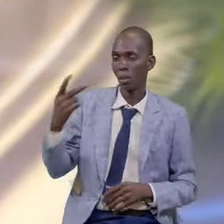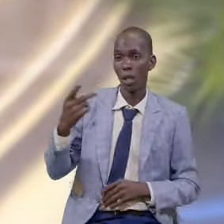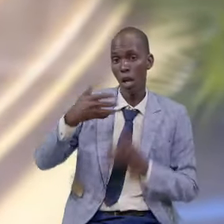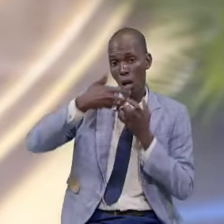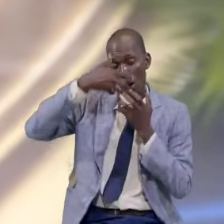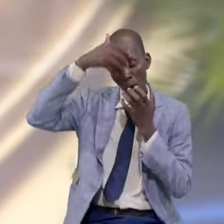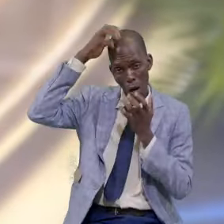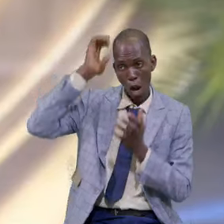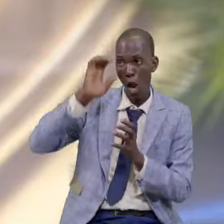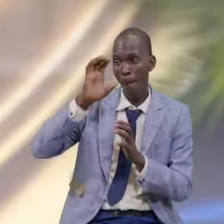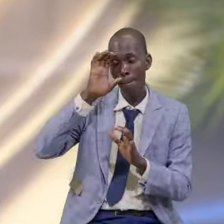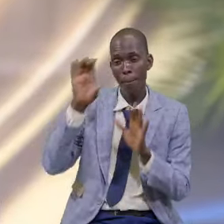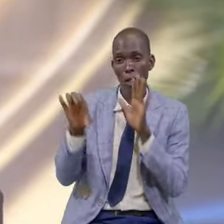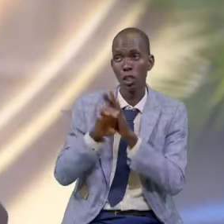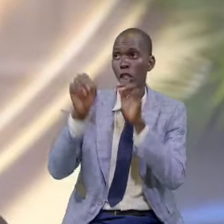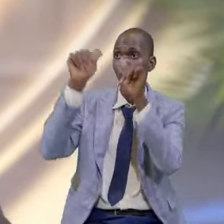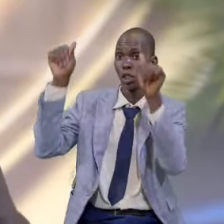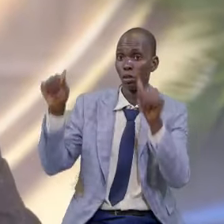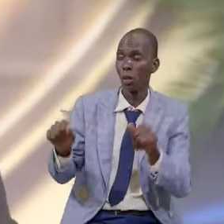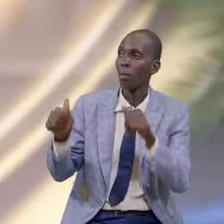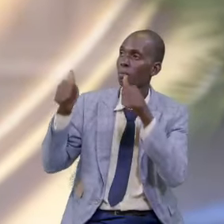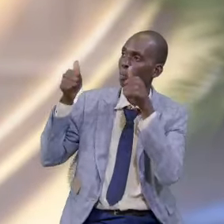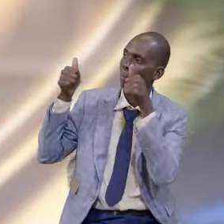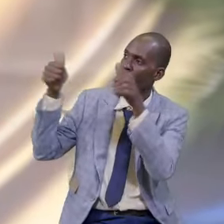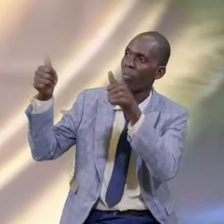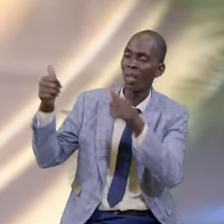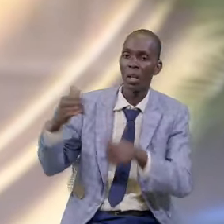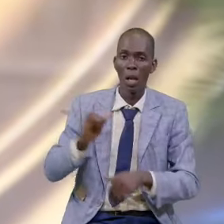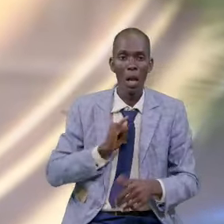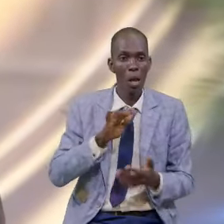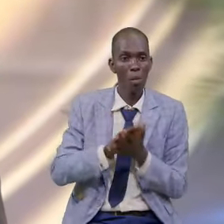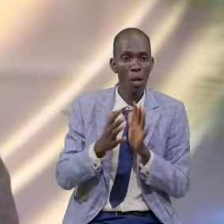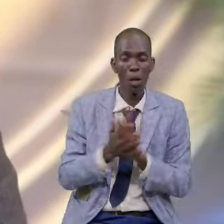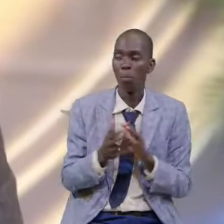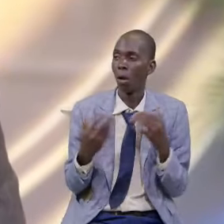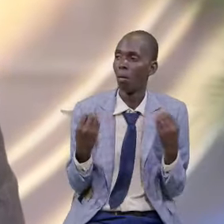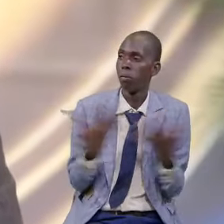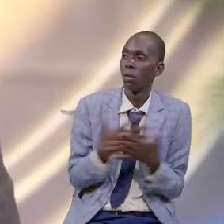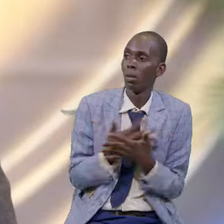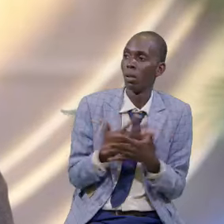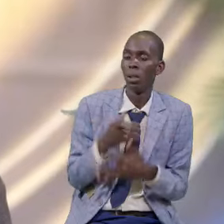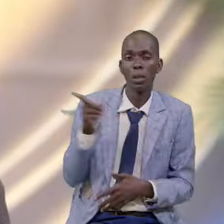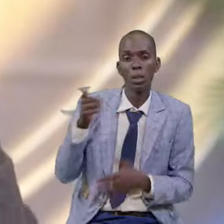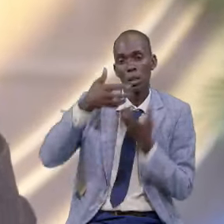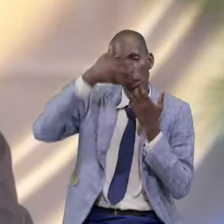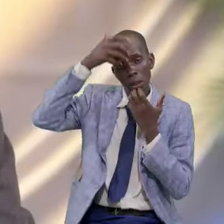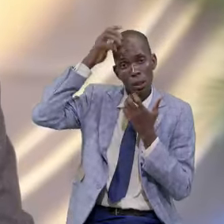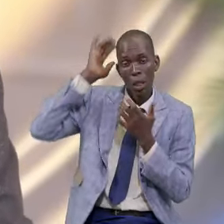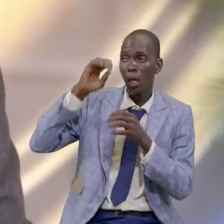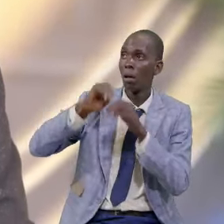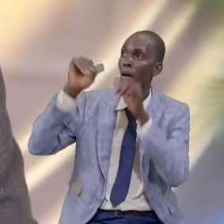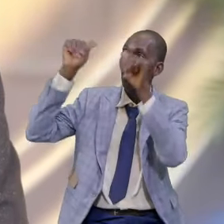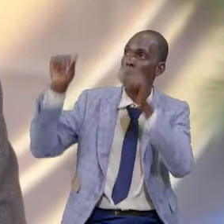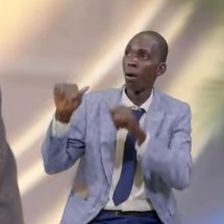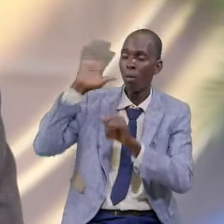be so afraid. The lion is going to kill me, chop me up. No,